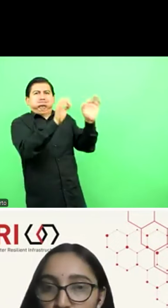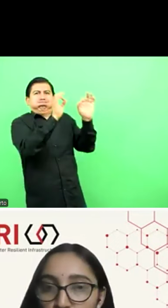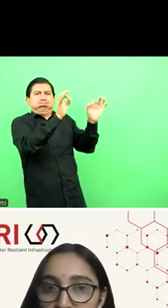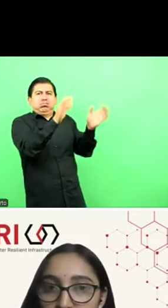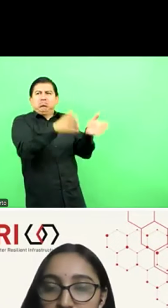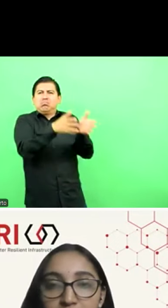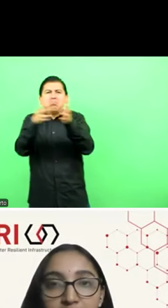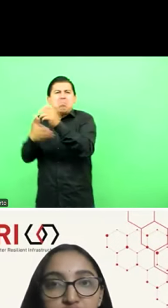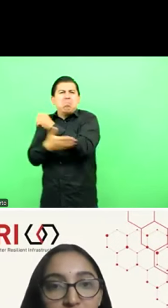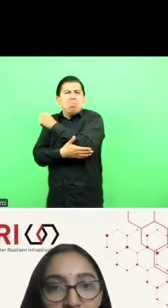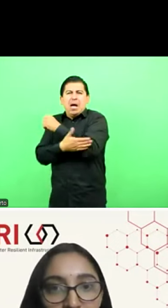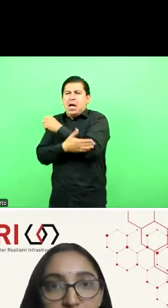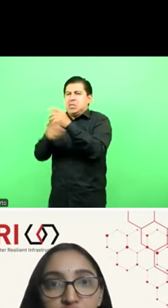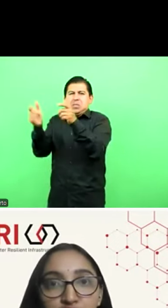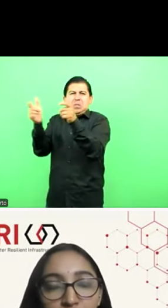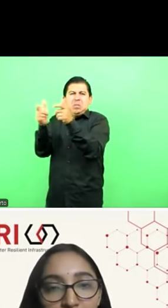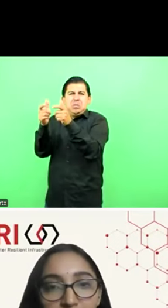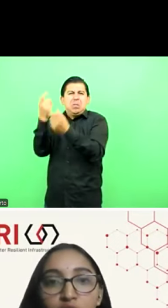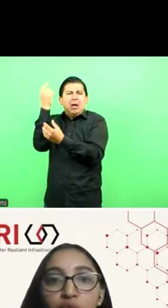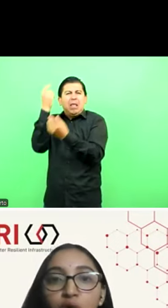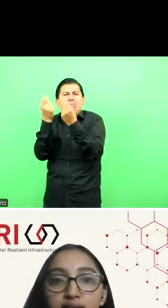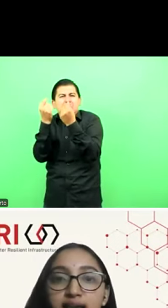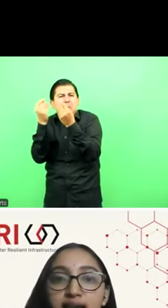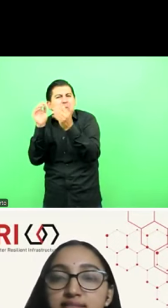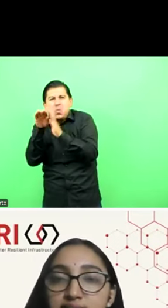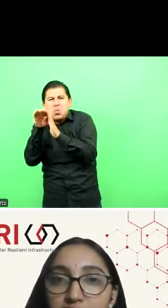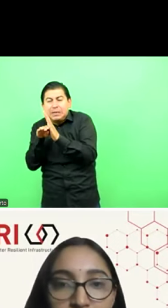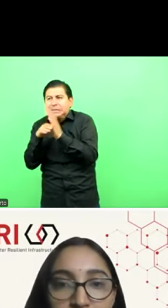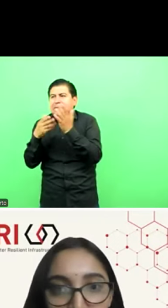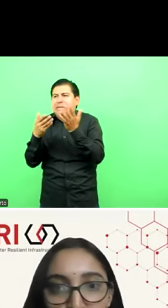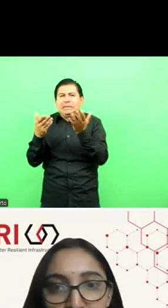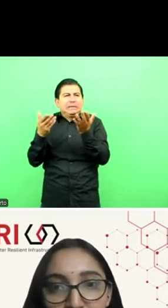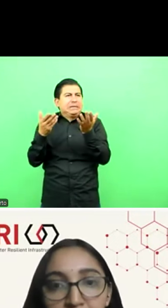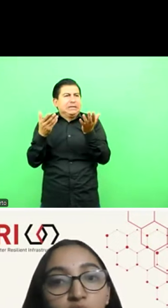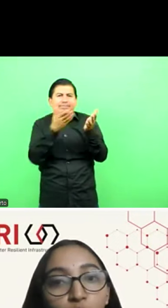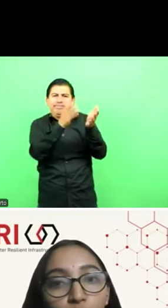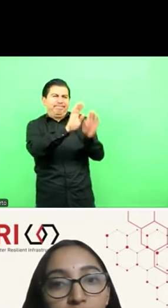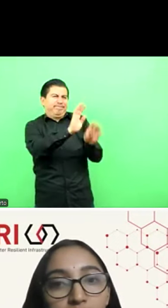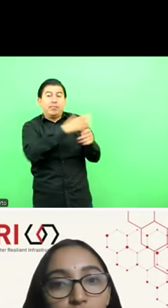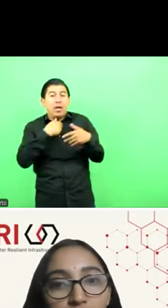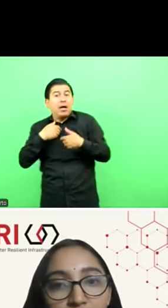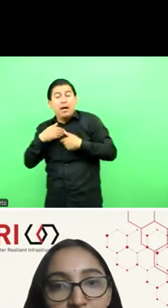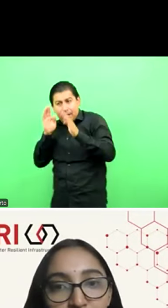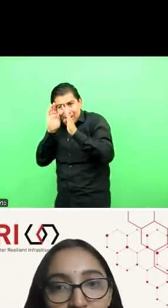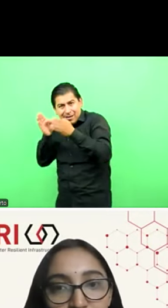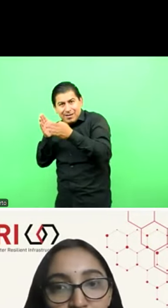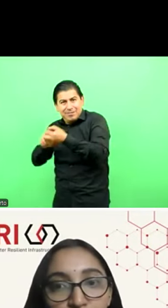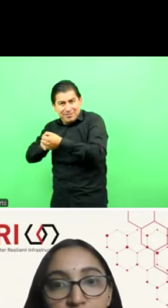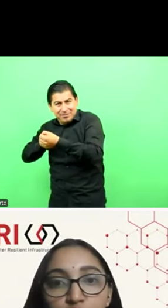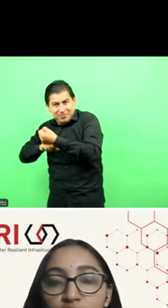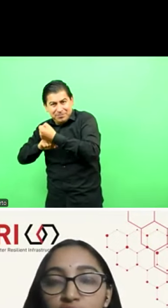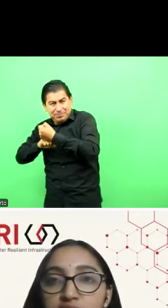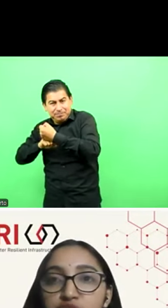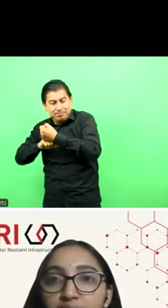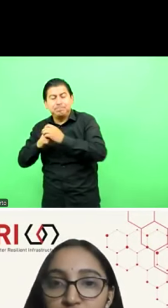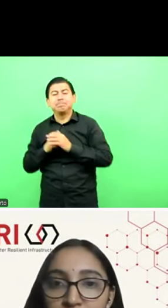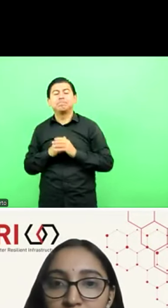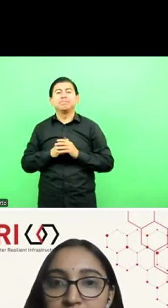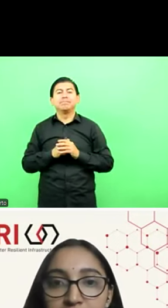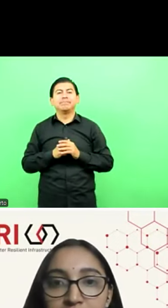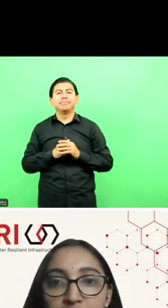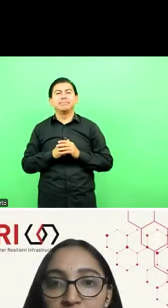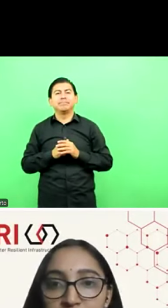following hazards: extreme heat, flooding, water scarcity, and security. Via our initiative, we look forward to